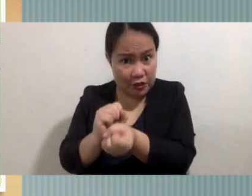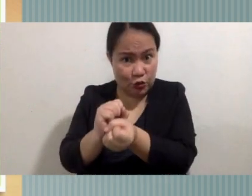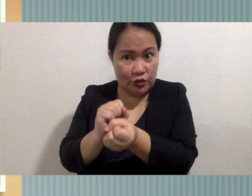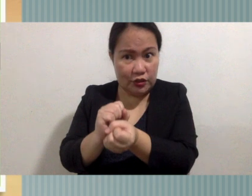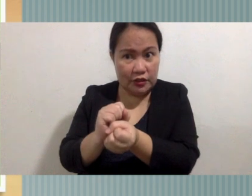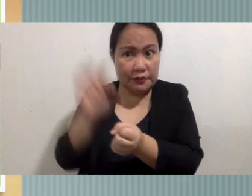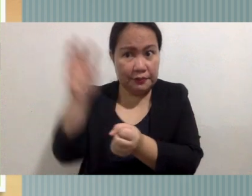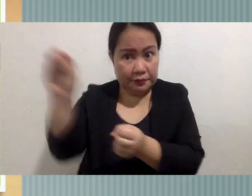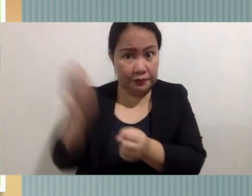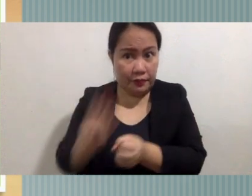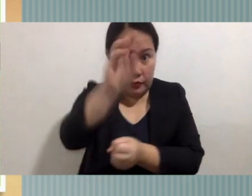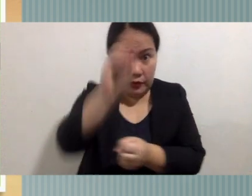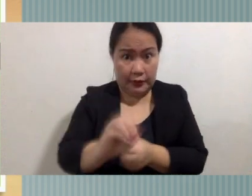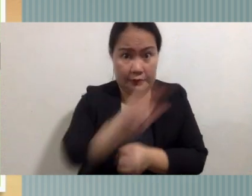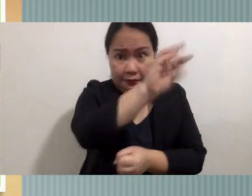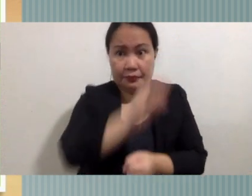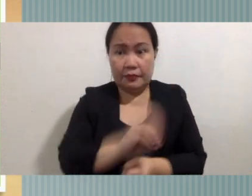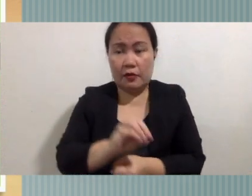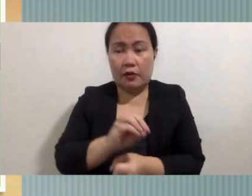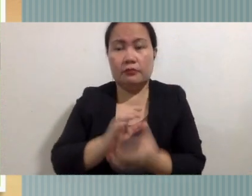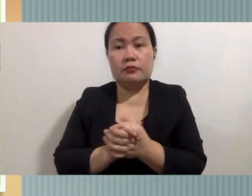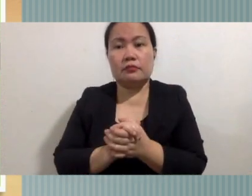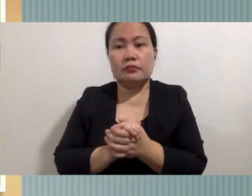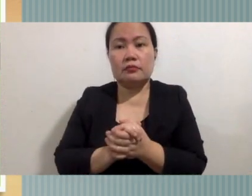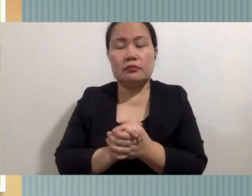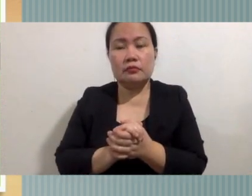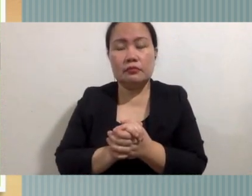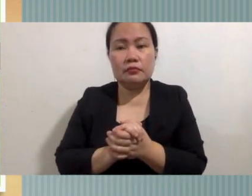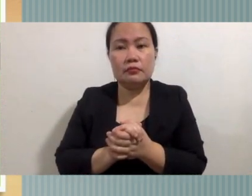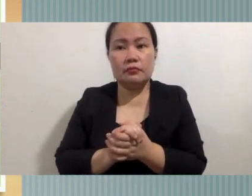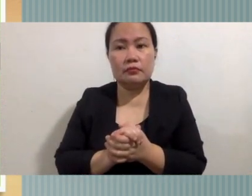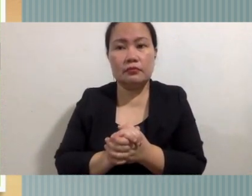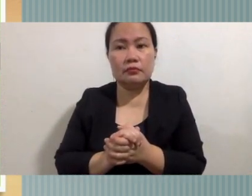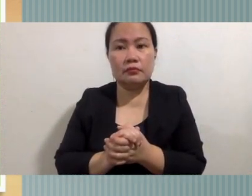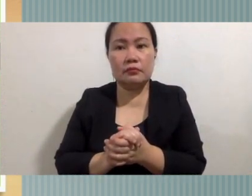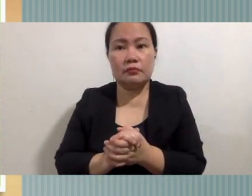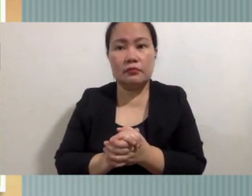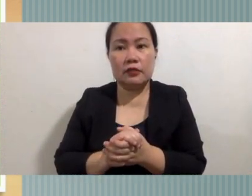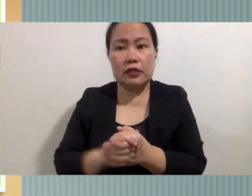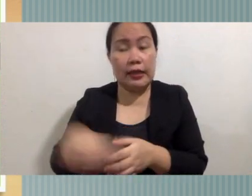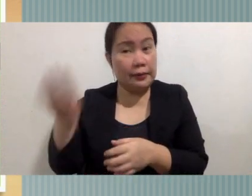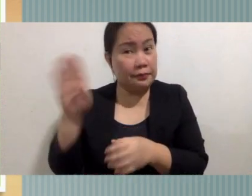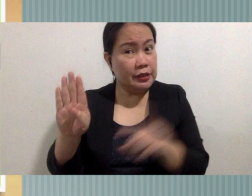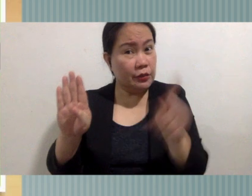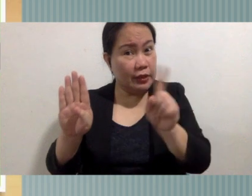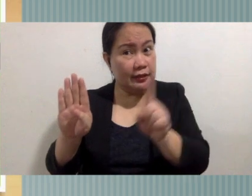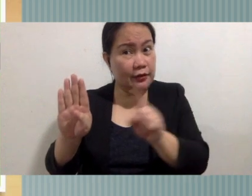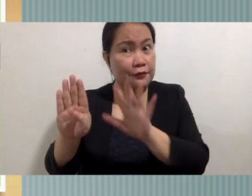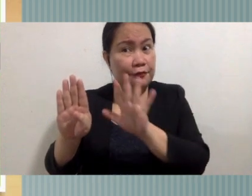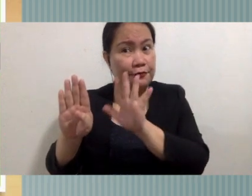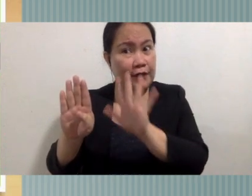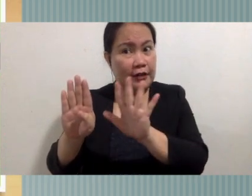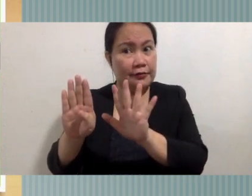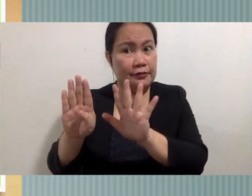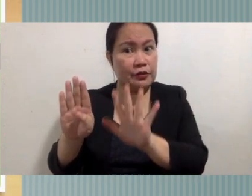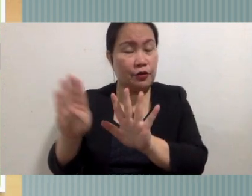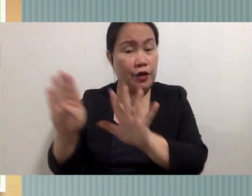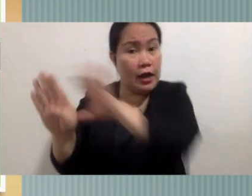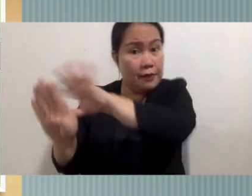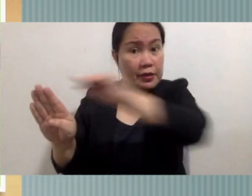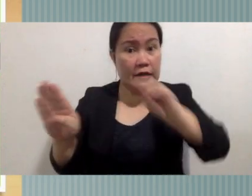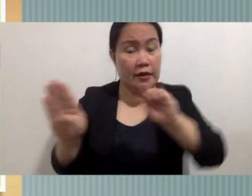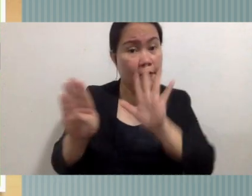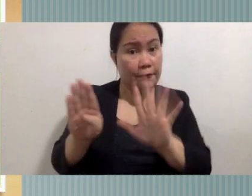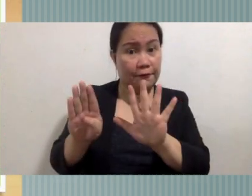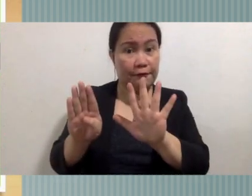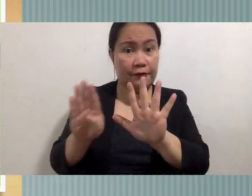Alright, so let us substitute the values. So I have here b squared.